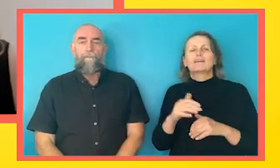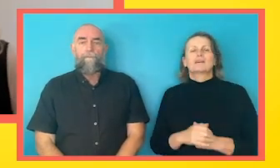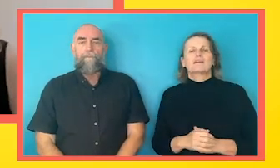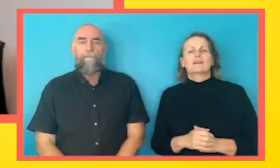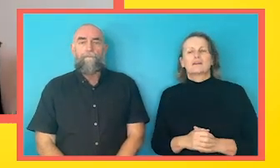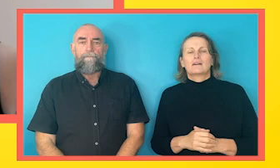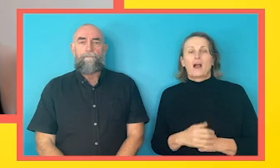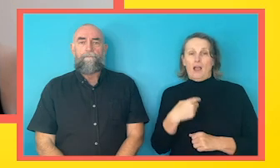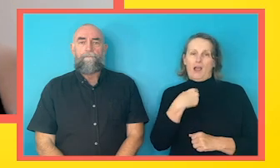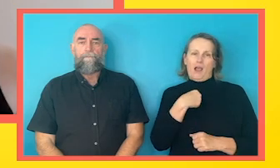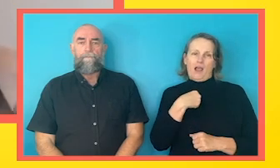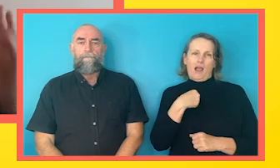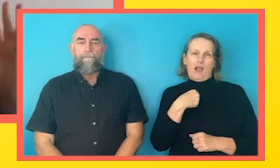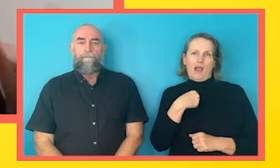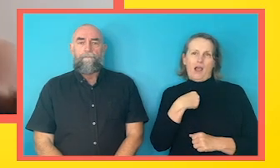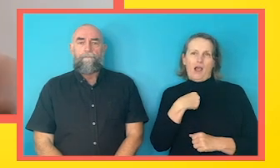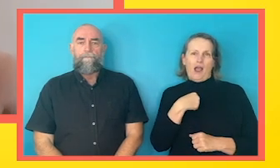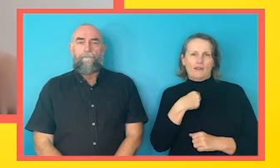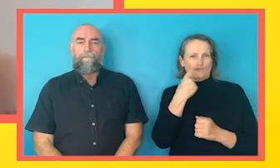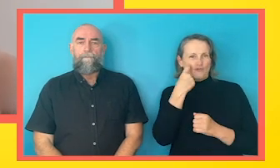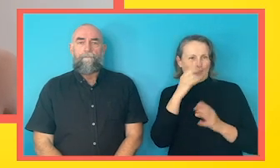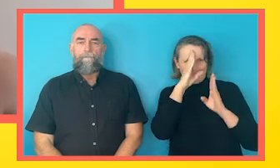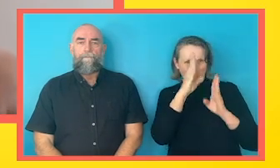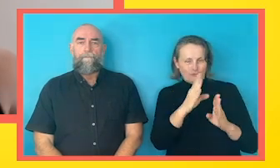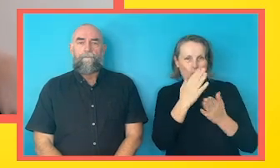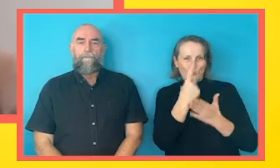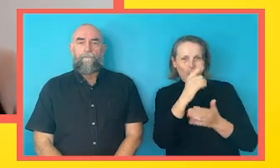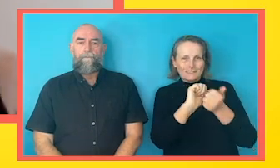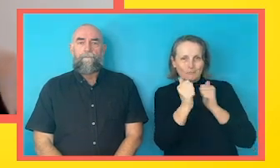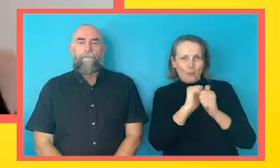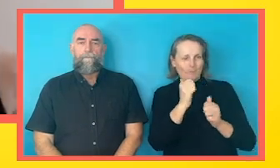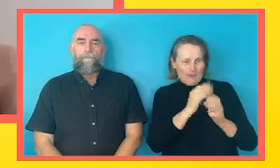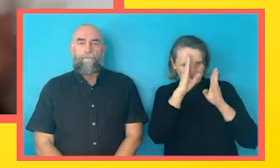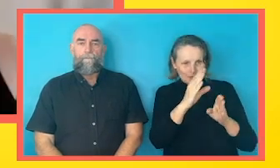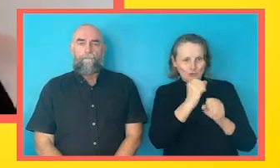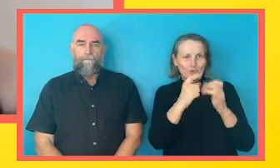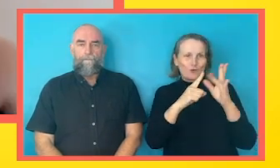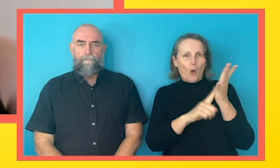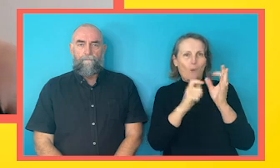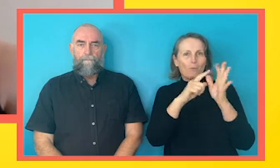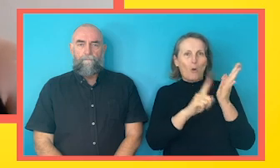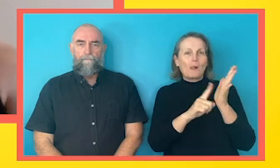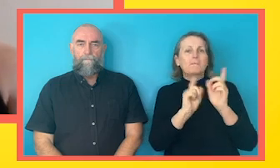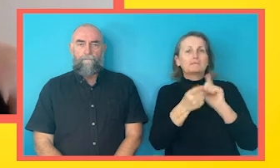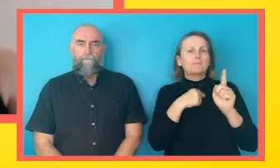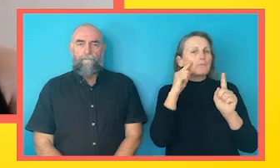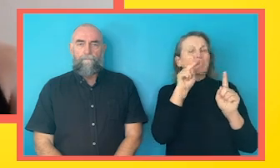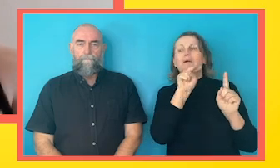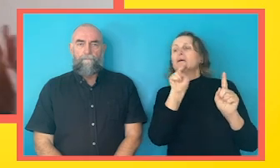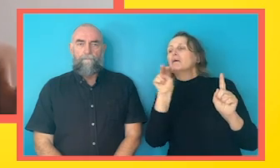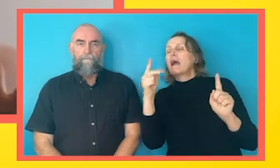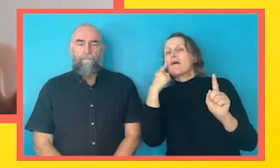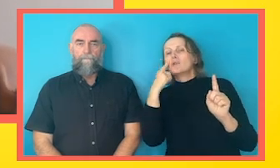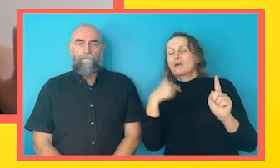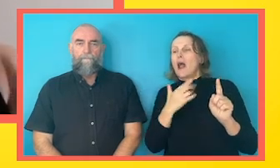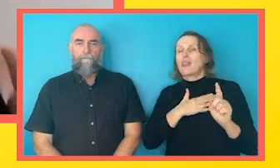tend to be kind of a one-focused sport sometimes. So I dabble in other sports and always enjoy watching